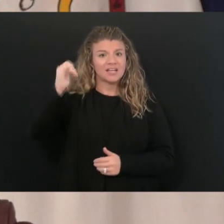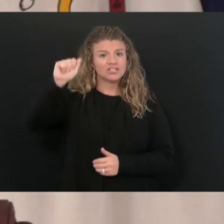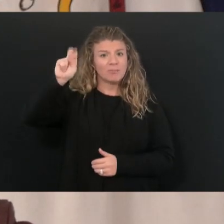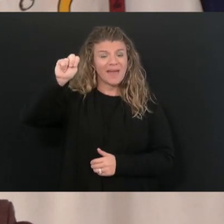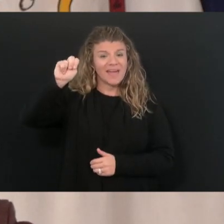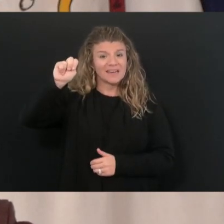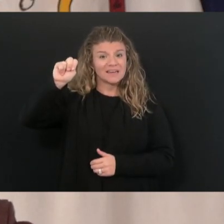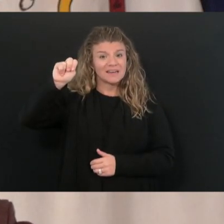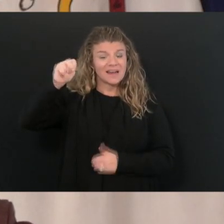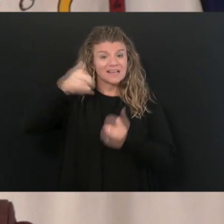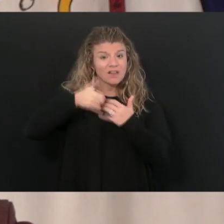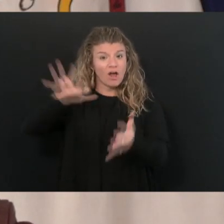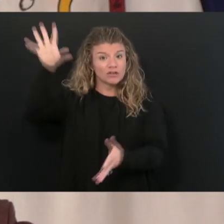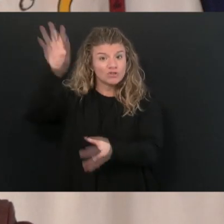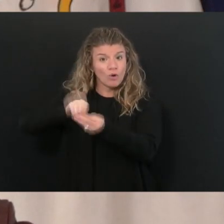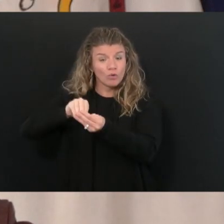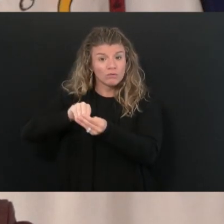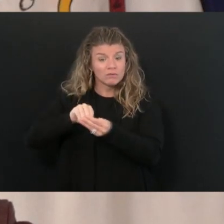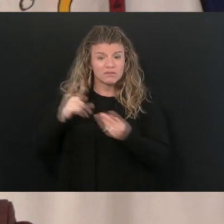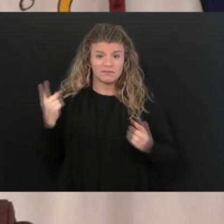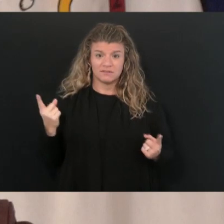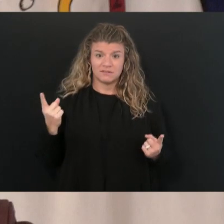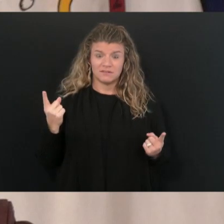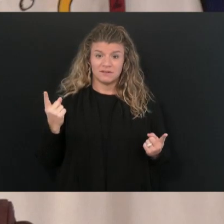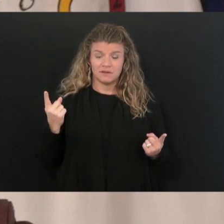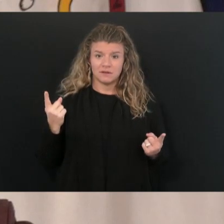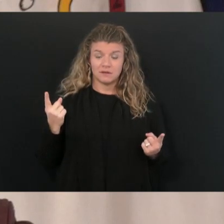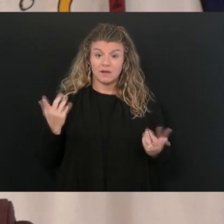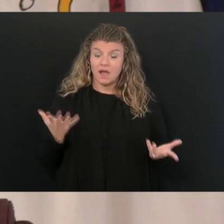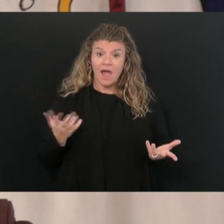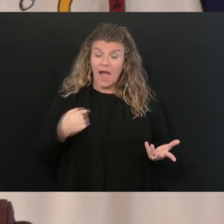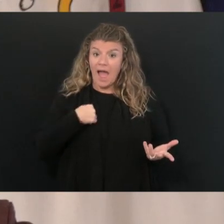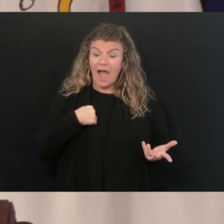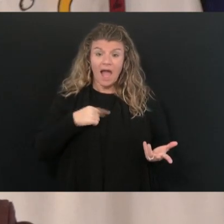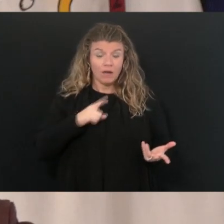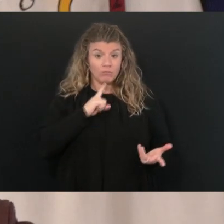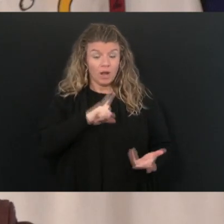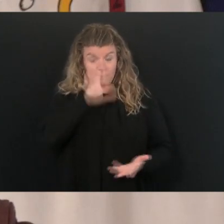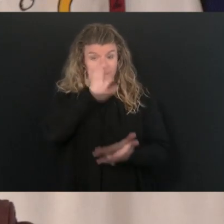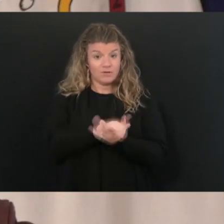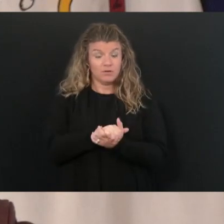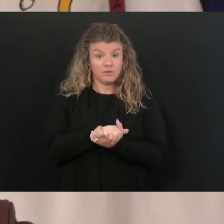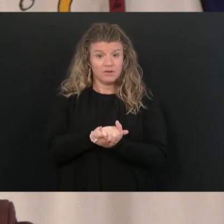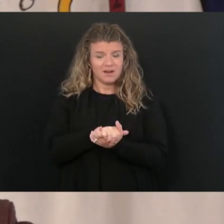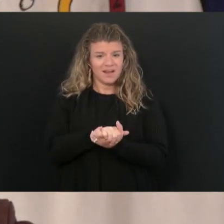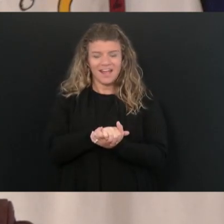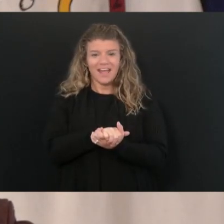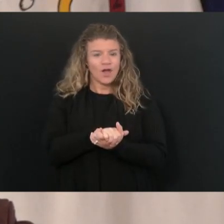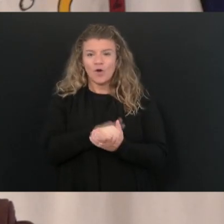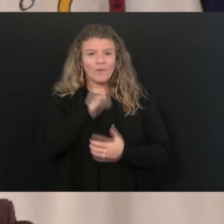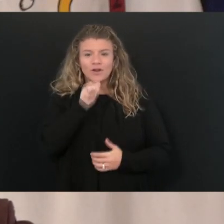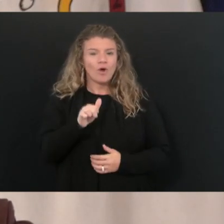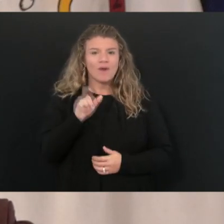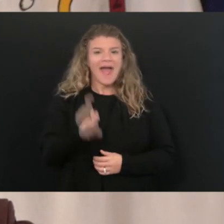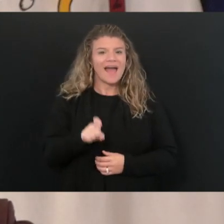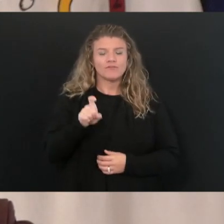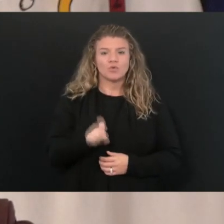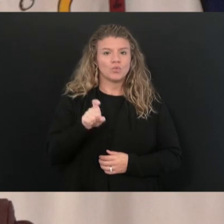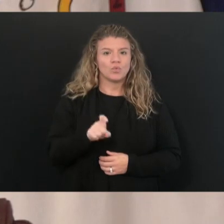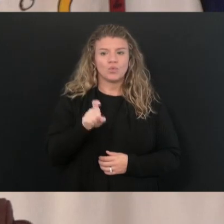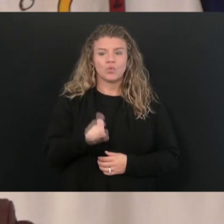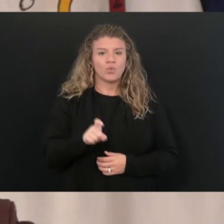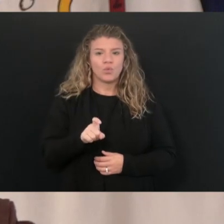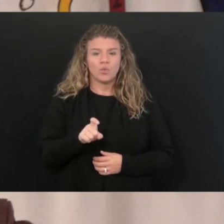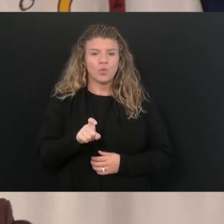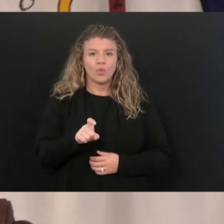lost. I'm a real believer. You don't have to